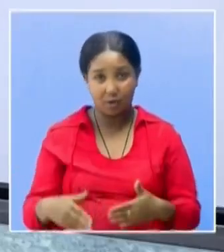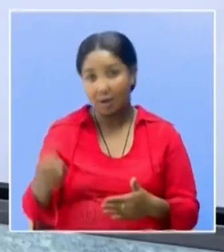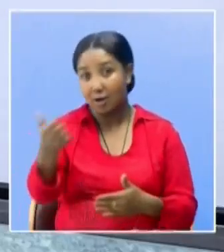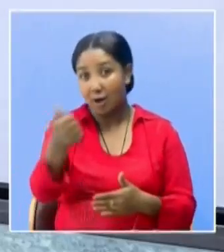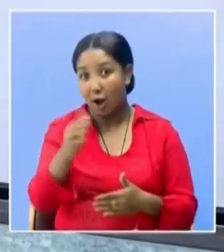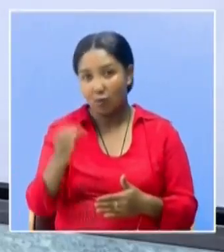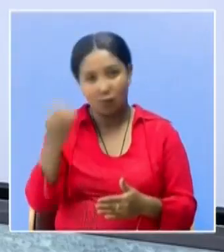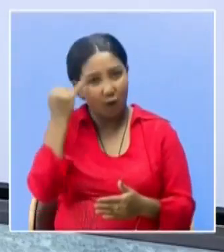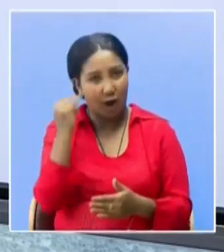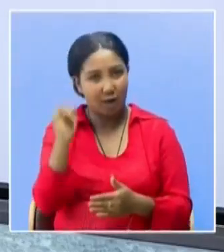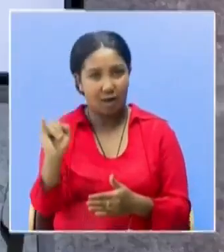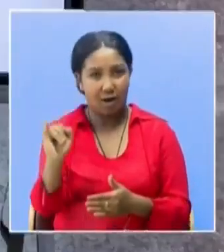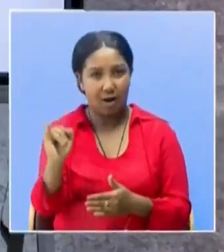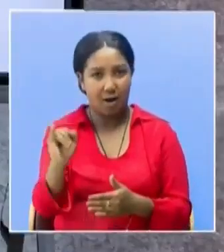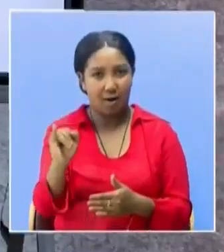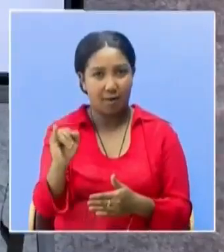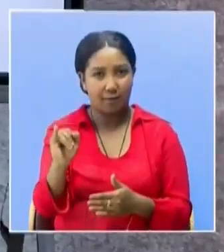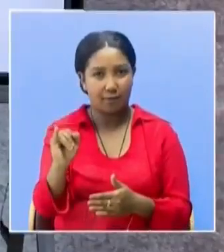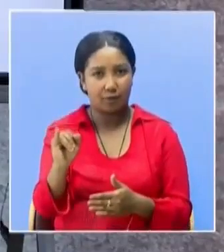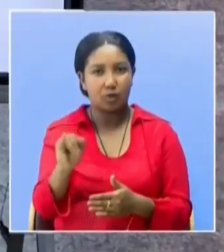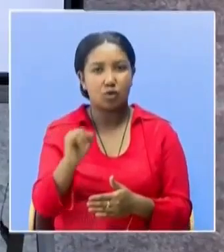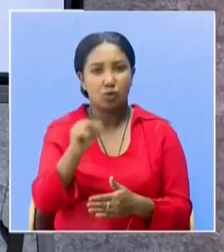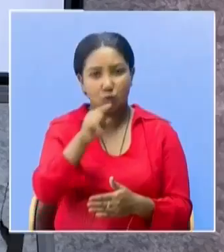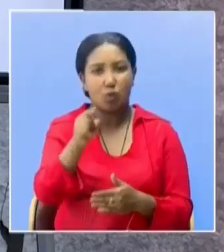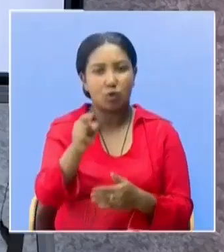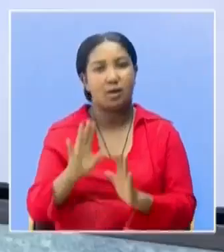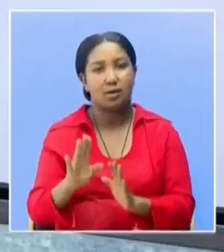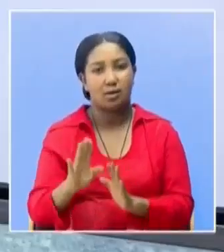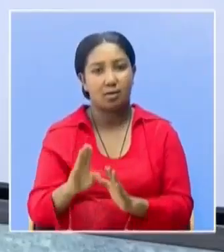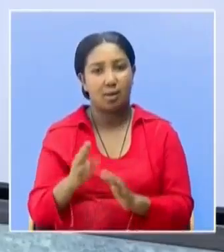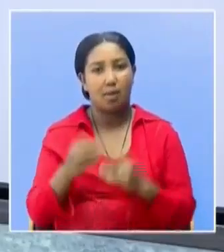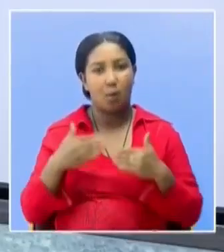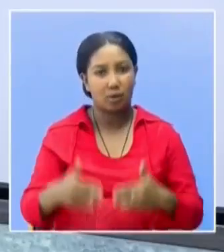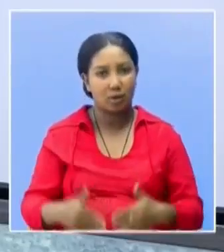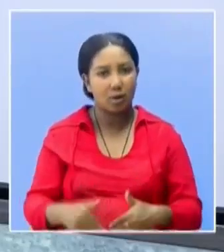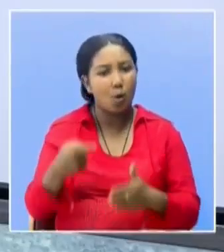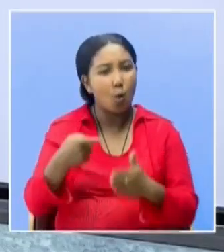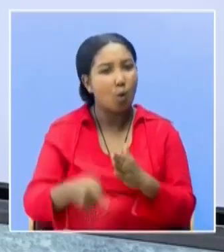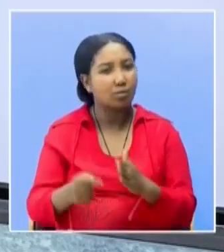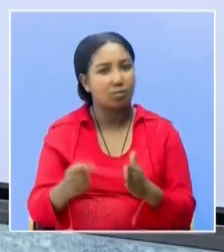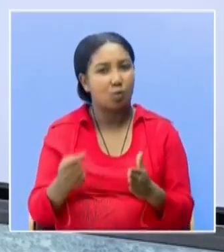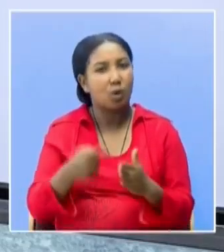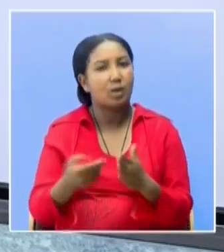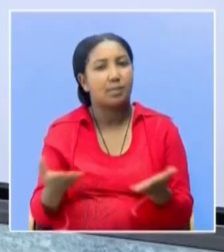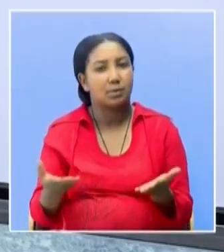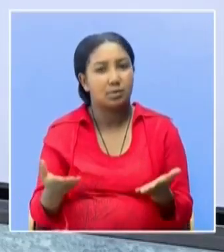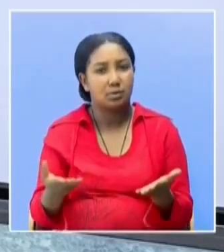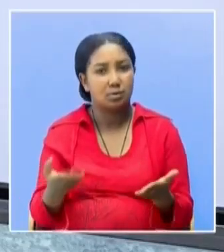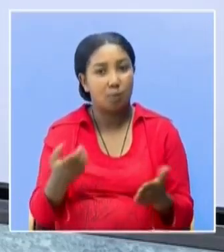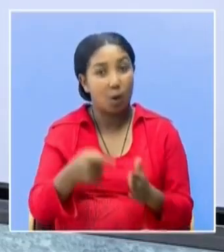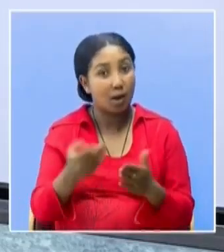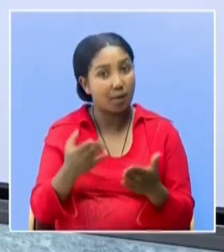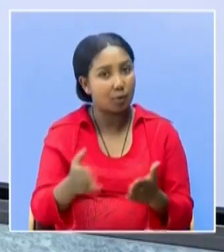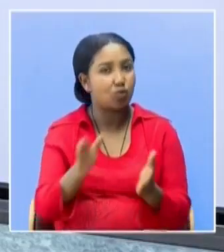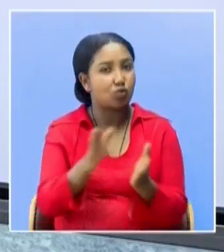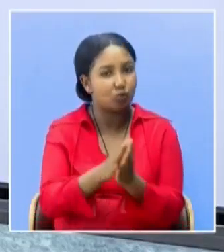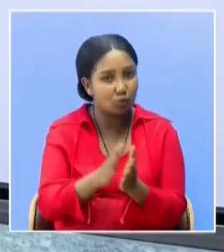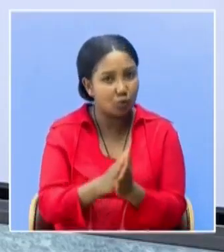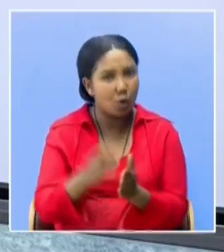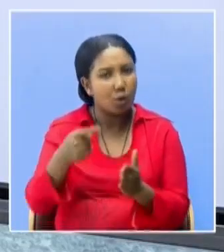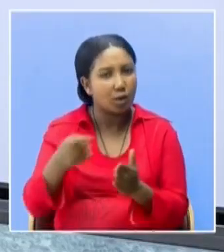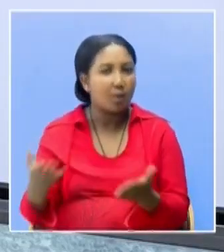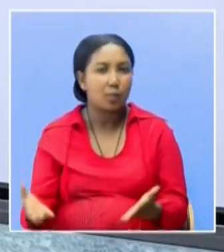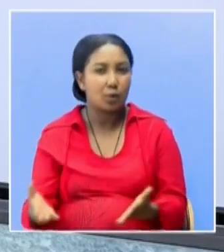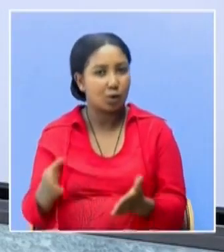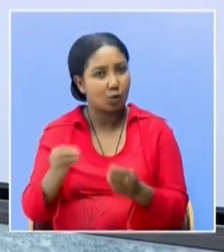of idea that you want to exchange to your friends. What happened to your at your school? What happened